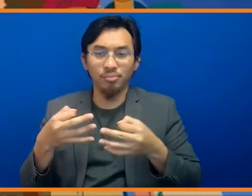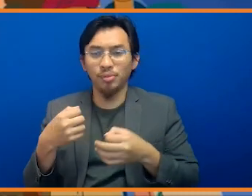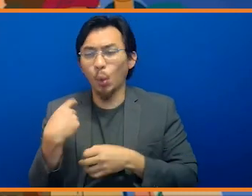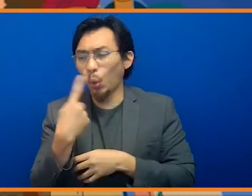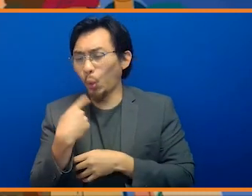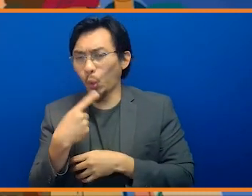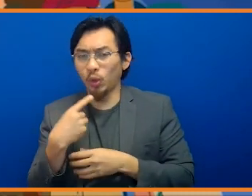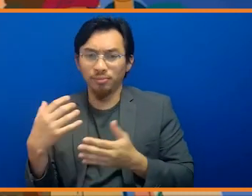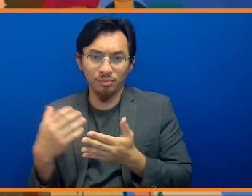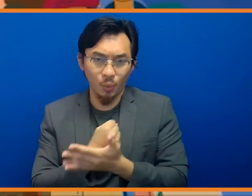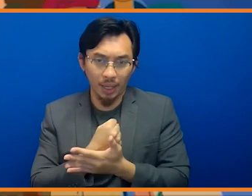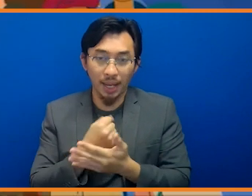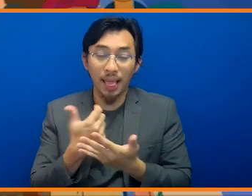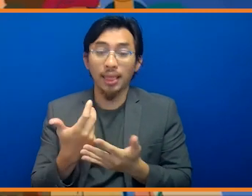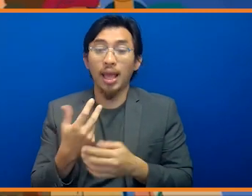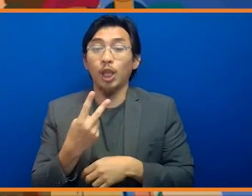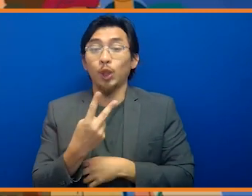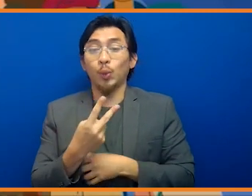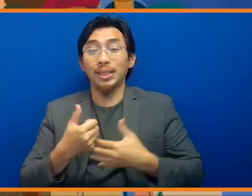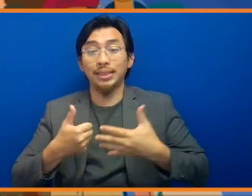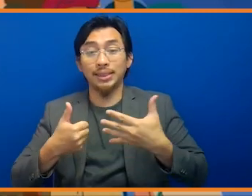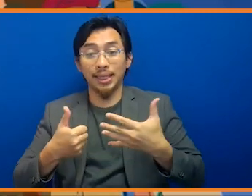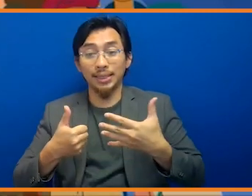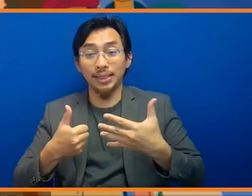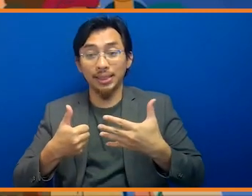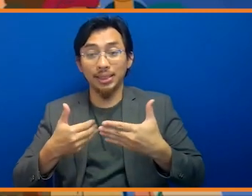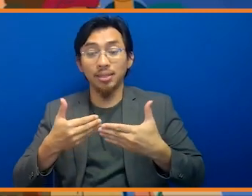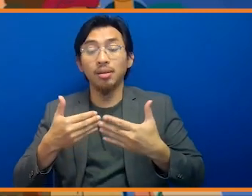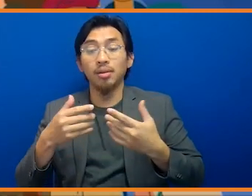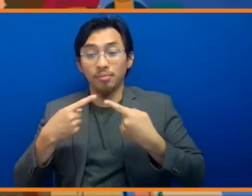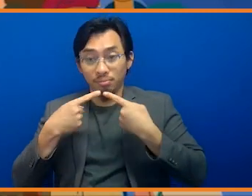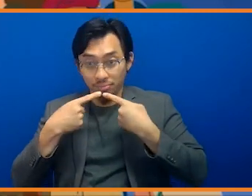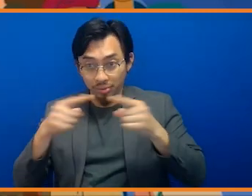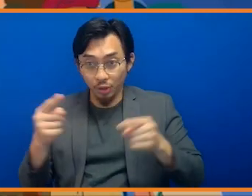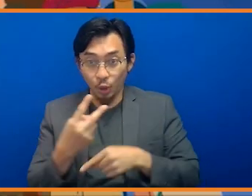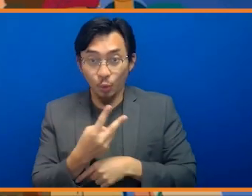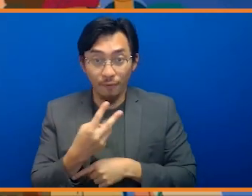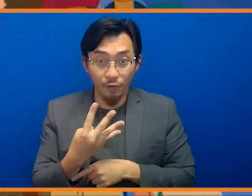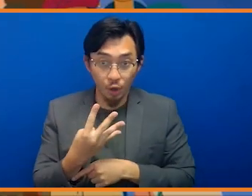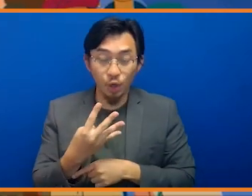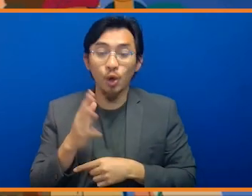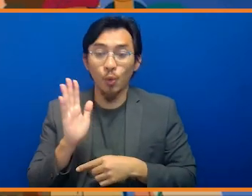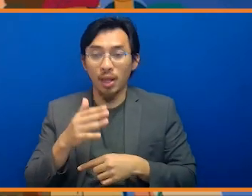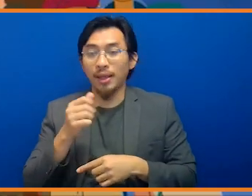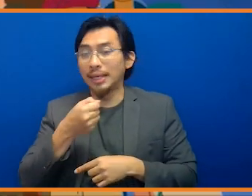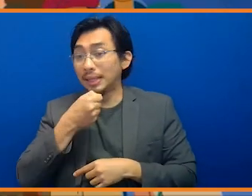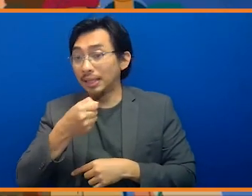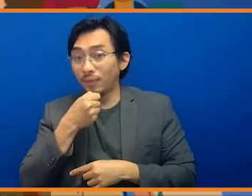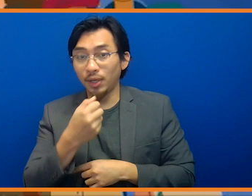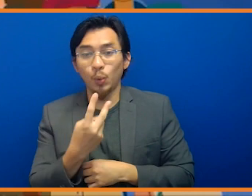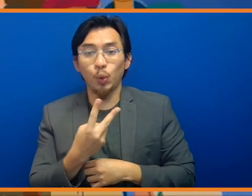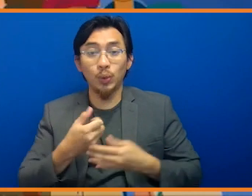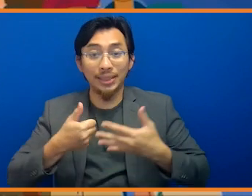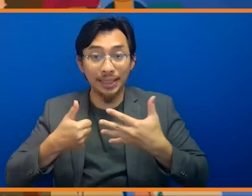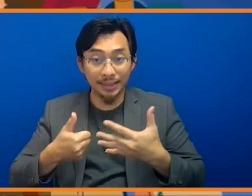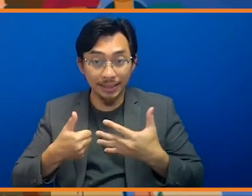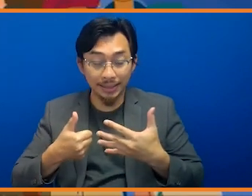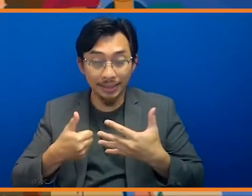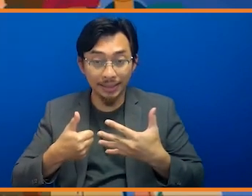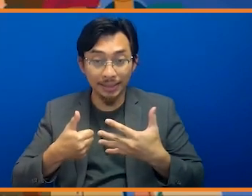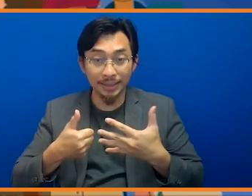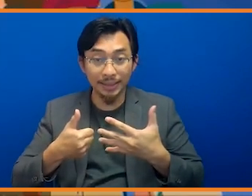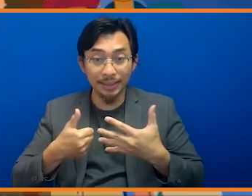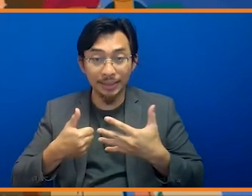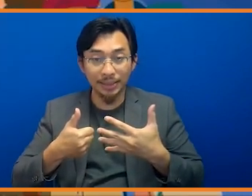winner. And then on the 26th, after the announcement on the 24th, we're going to have an interview. On the